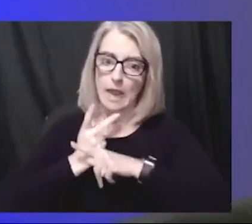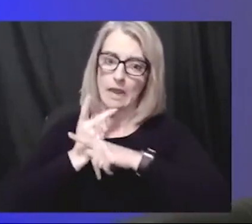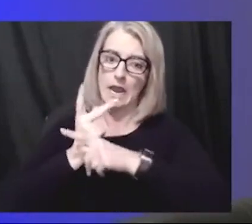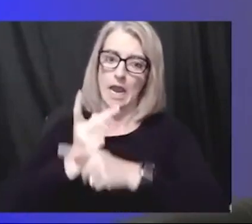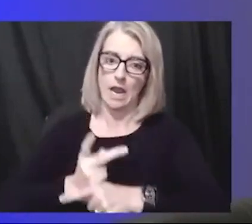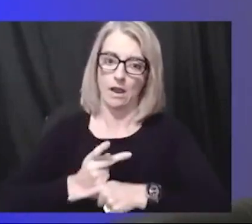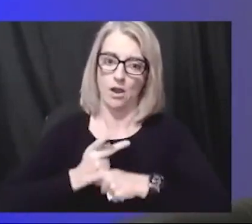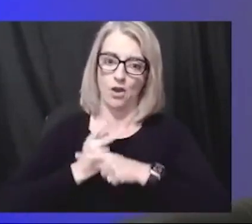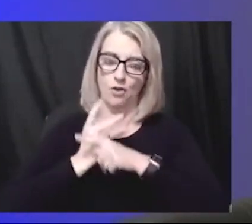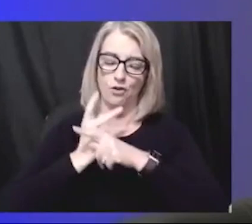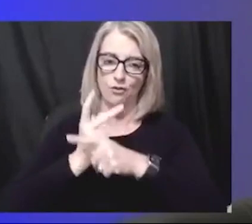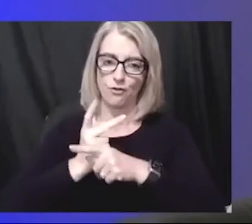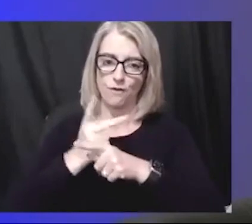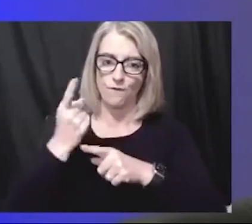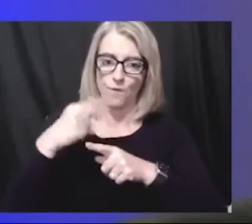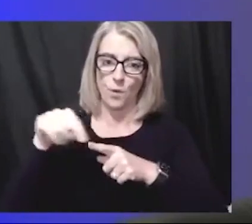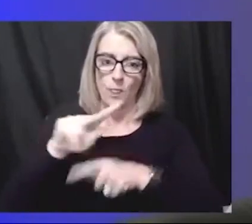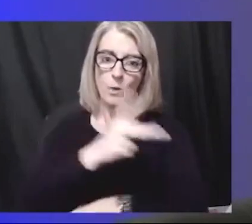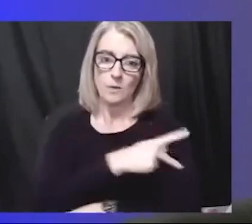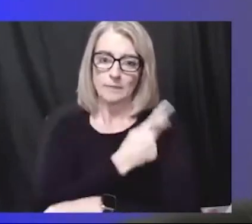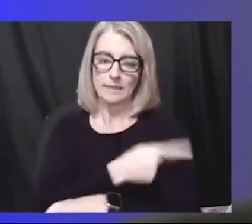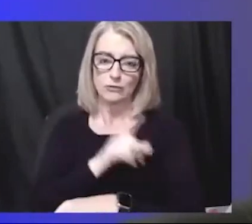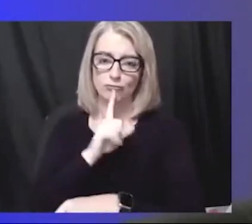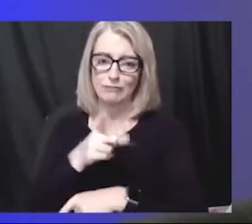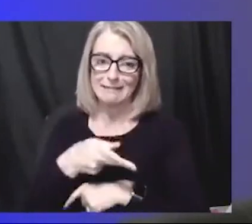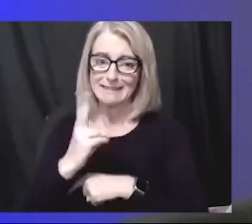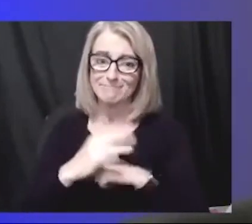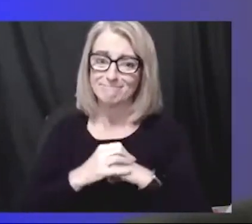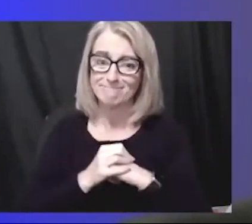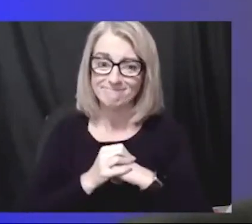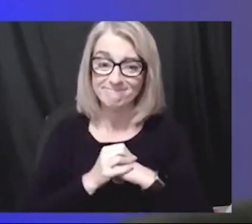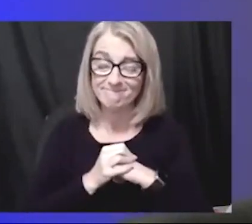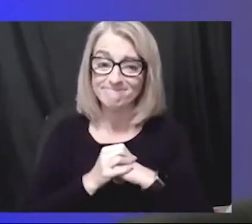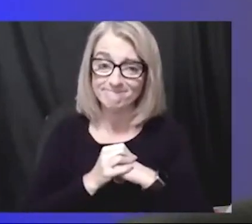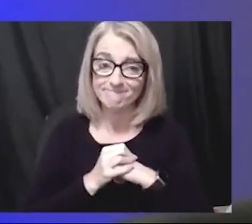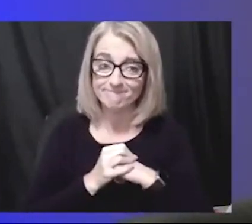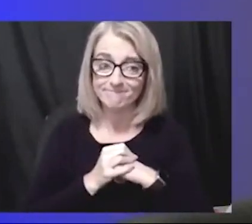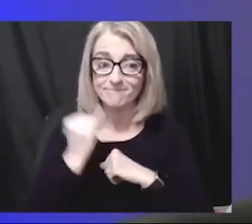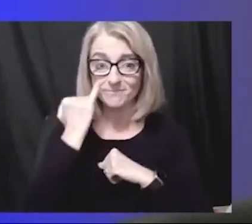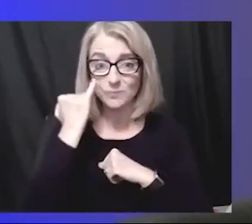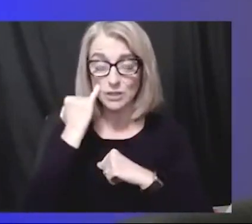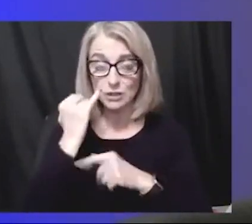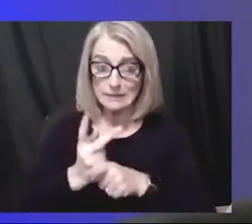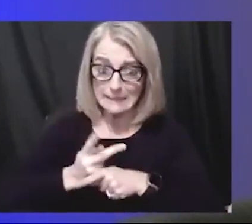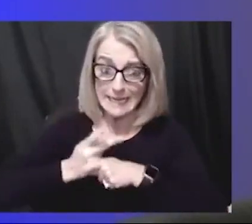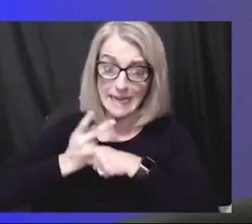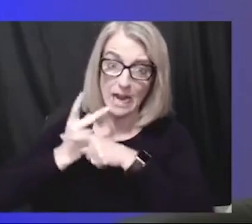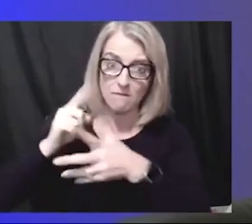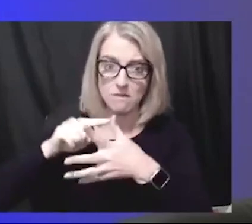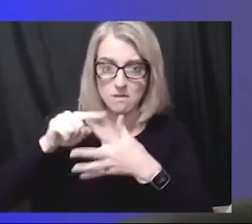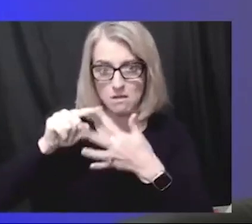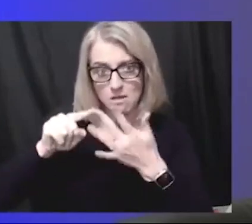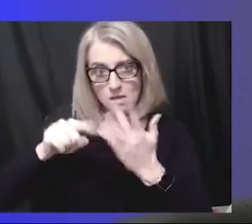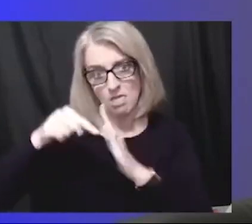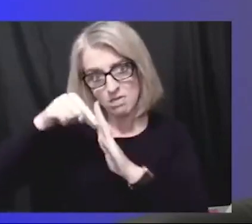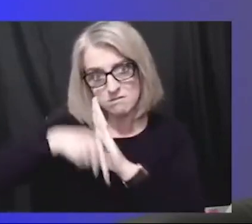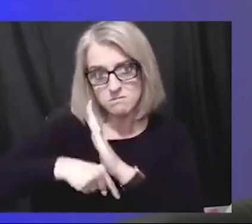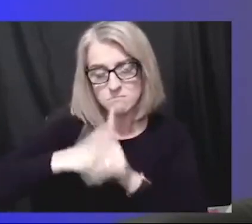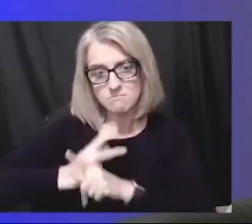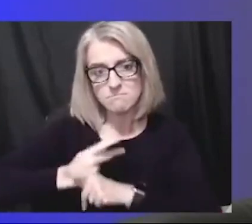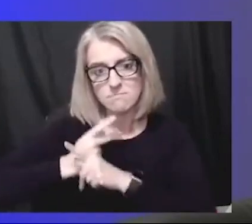help those patients is extraordinary. And when you're giving extraordinary care with multiple people in the room trying to take